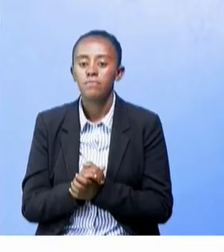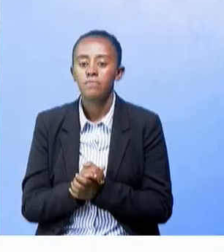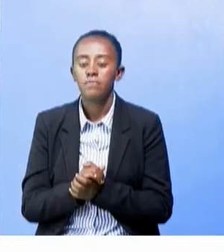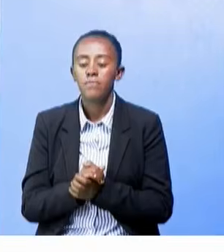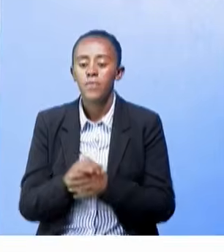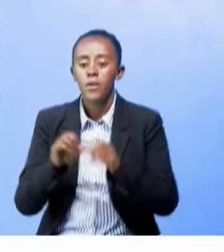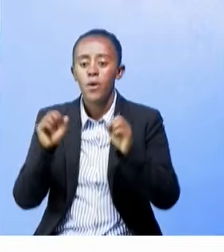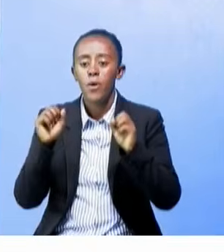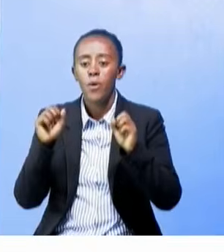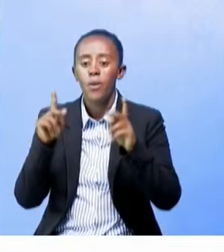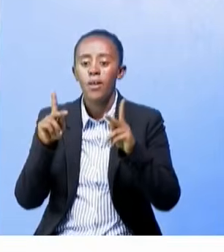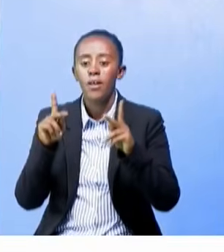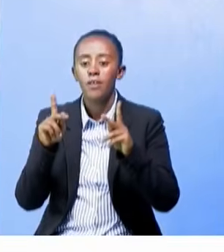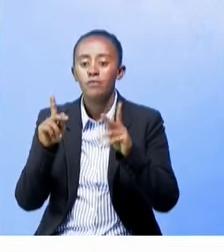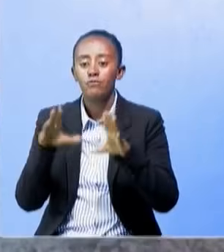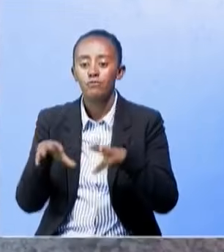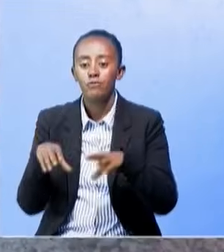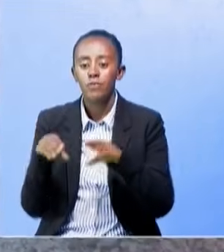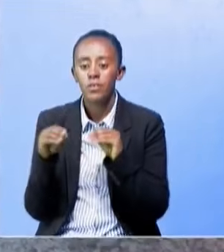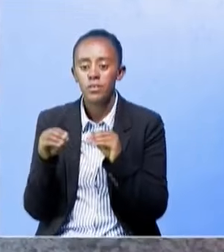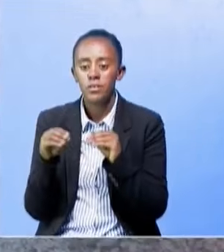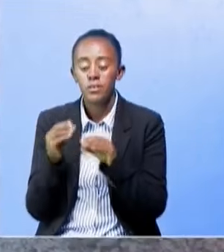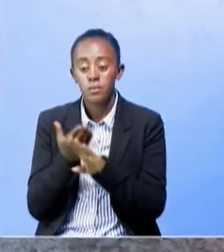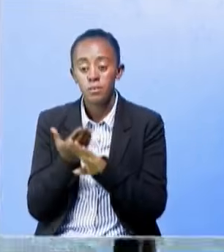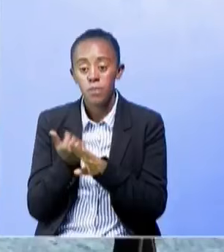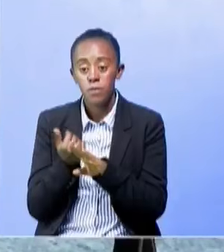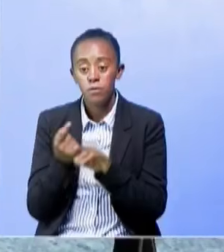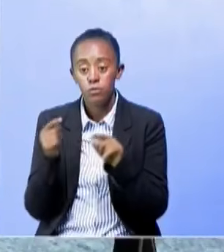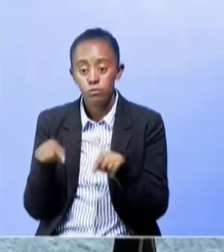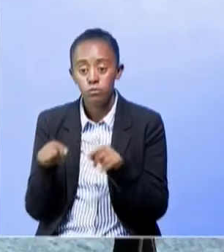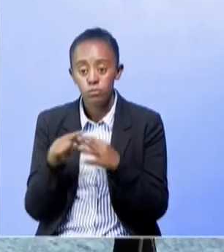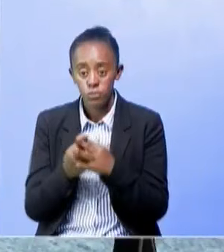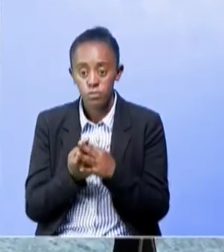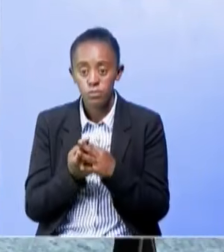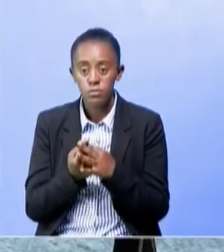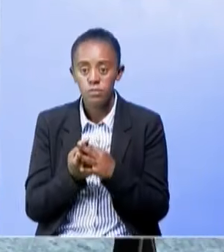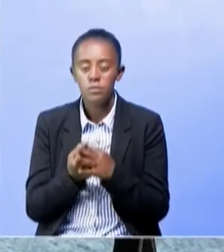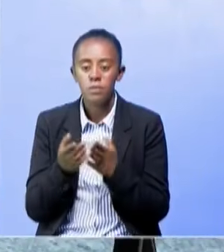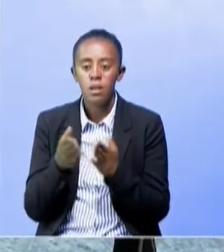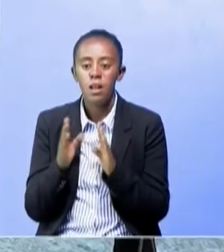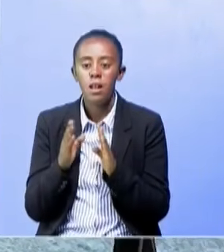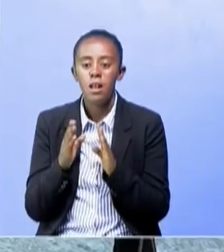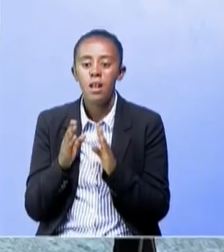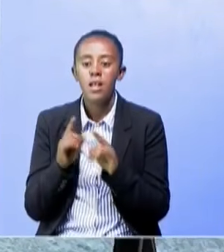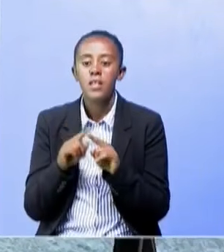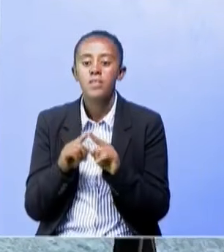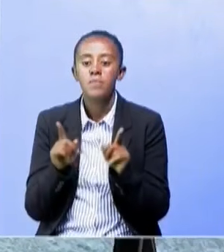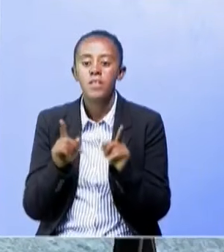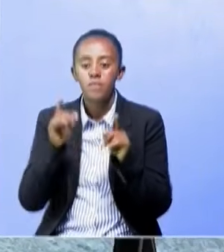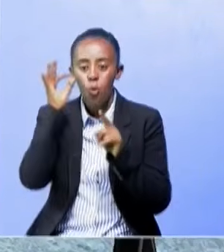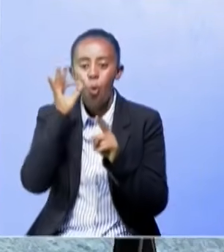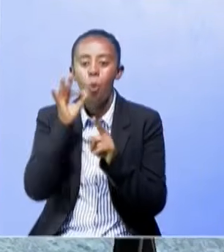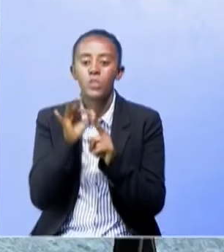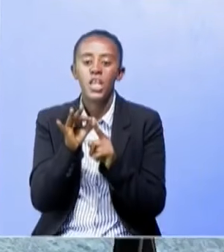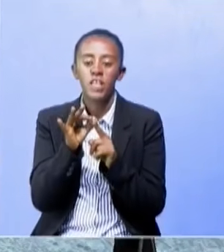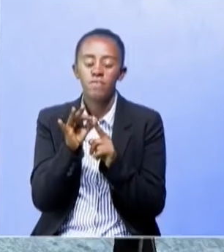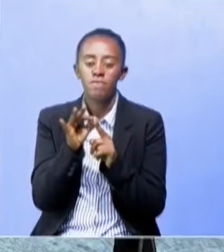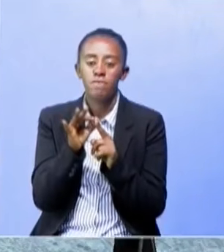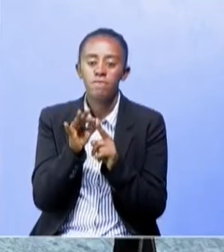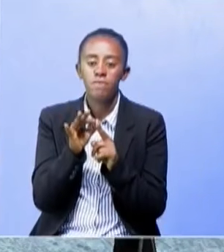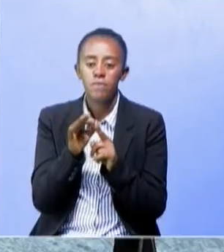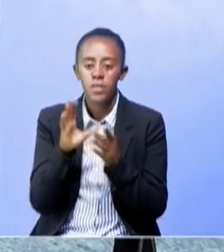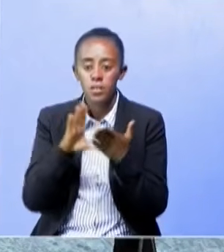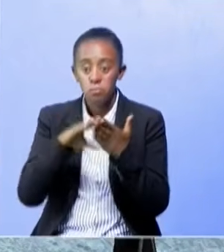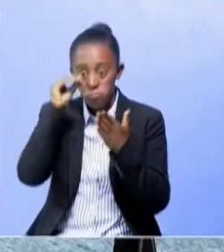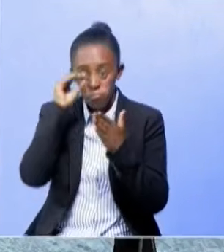Okay, students, before we start today's lesson, let's have specific objectives. At the end of